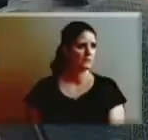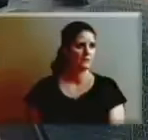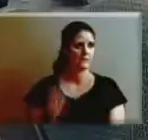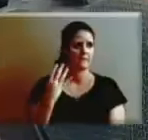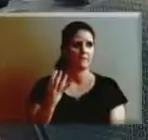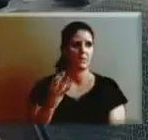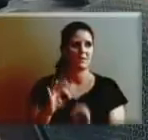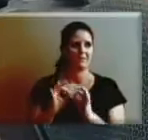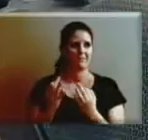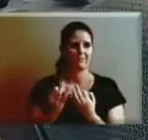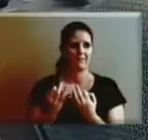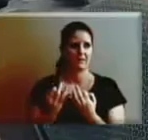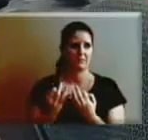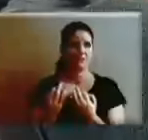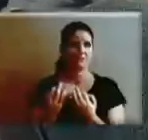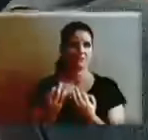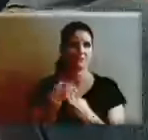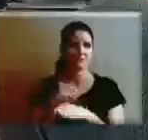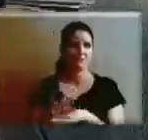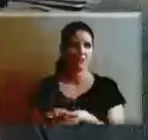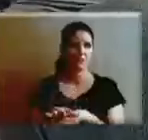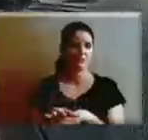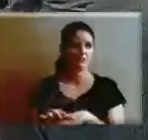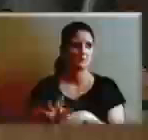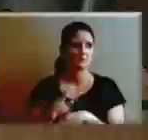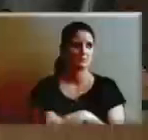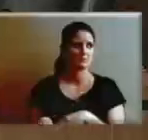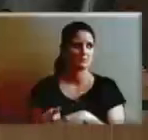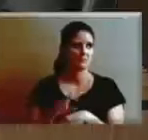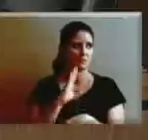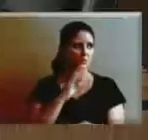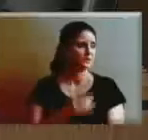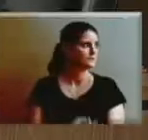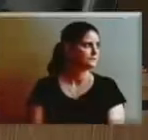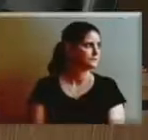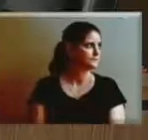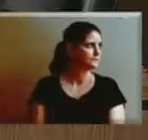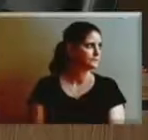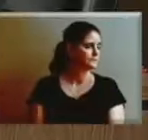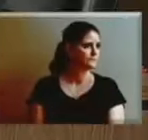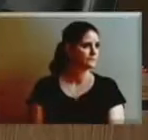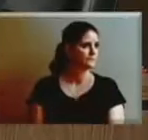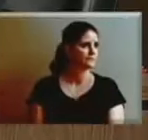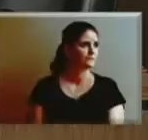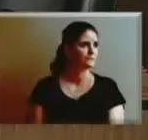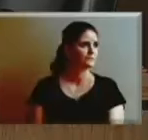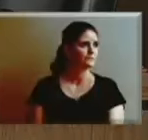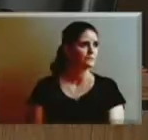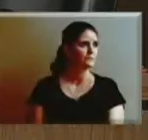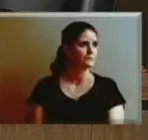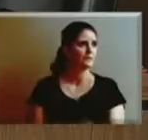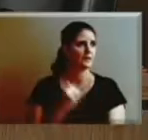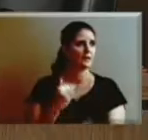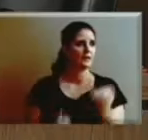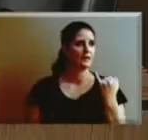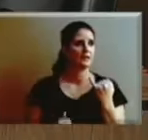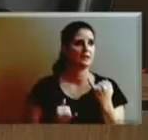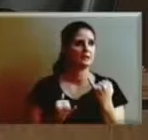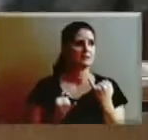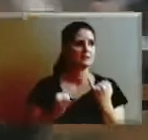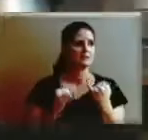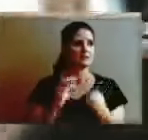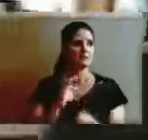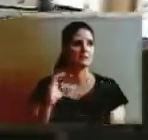from the rest of the area. Okay, thank you. Okay. Thank you, Dr. Radowski. The last item that was pulled down was CC,